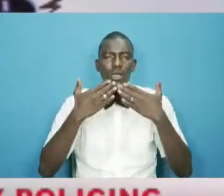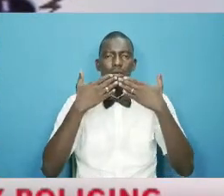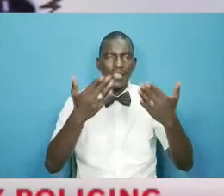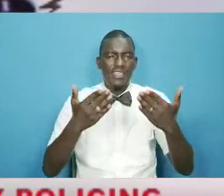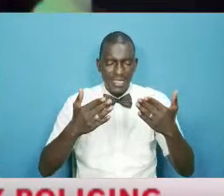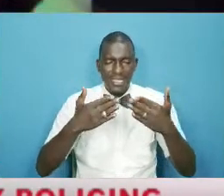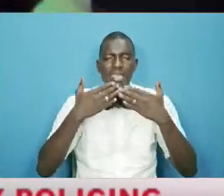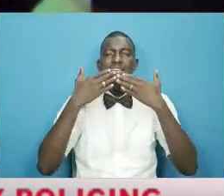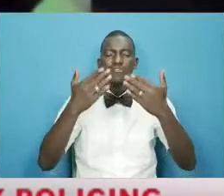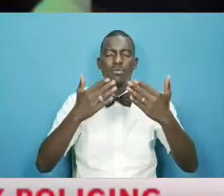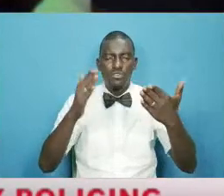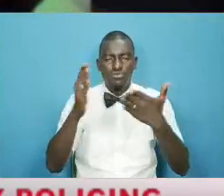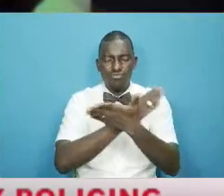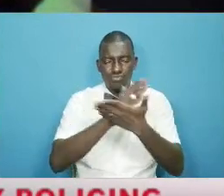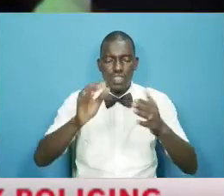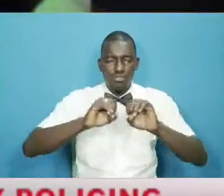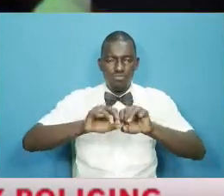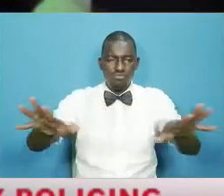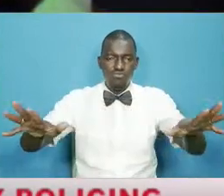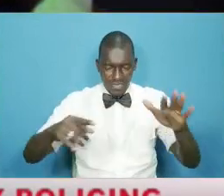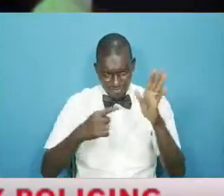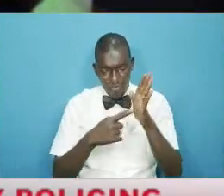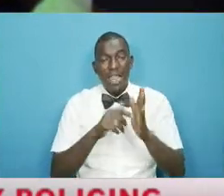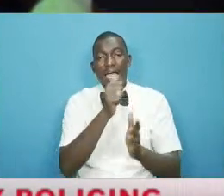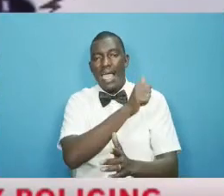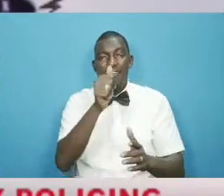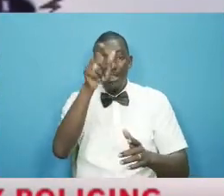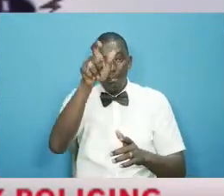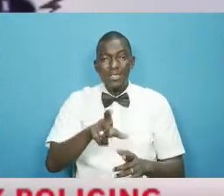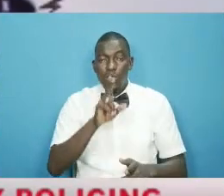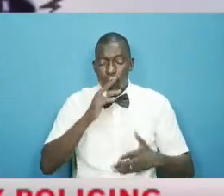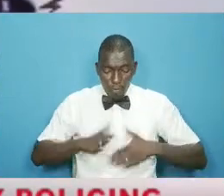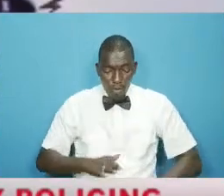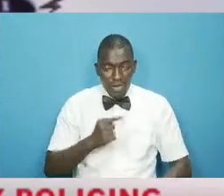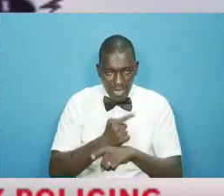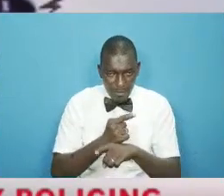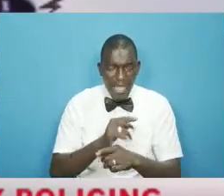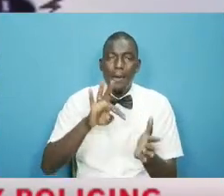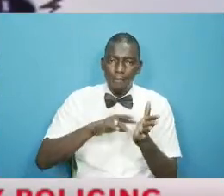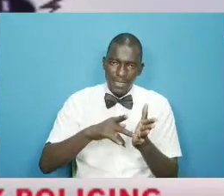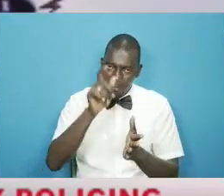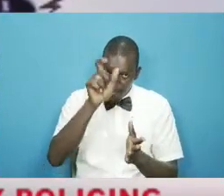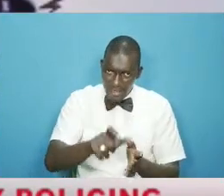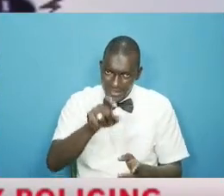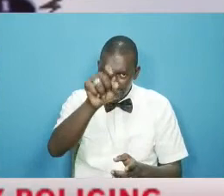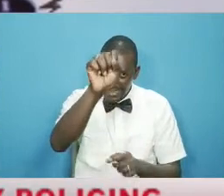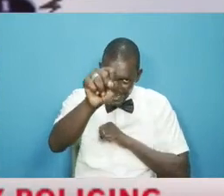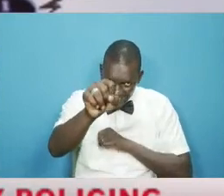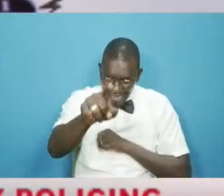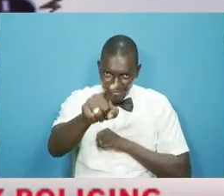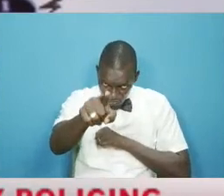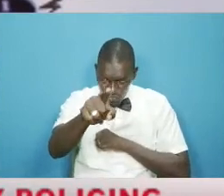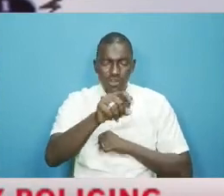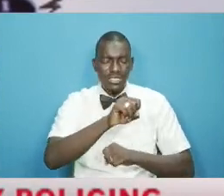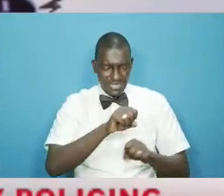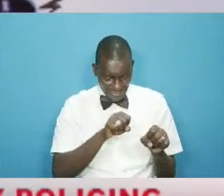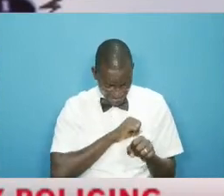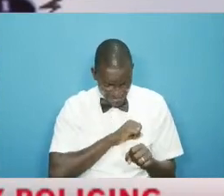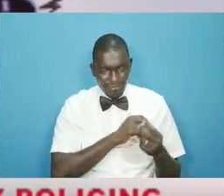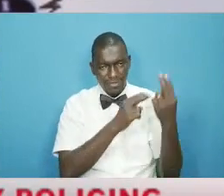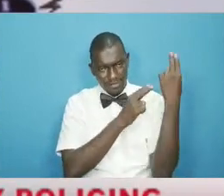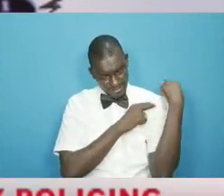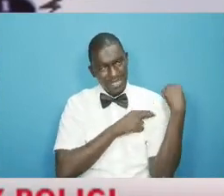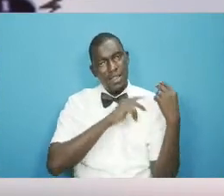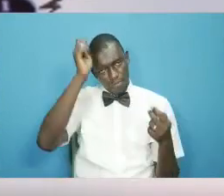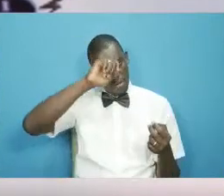community policing. Every good citizen is a good police officer. Let us take responsibility to report crime and any criminal